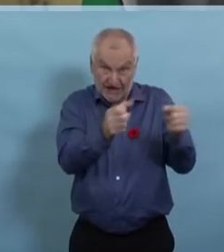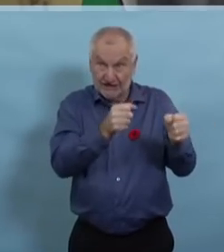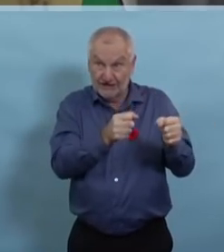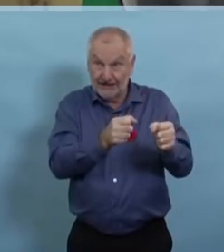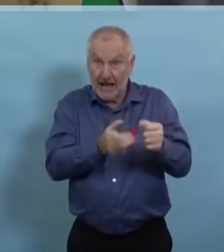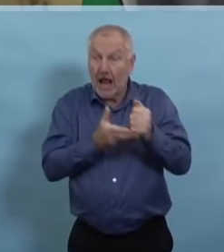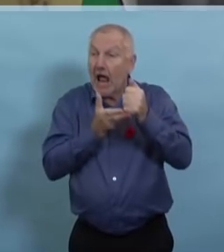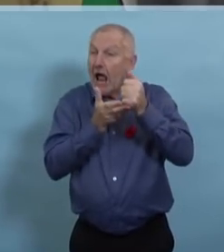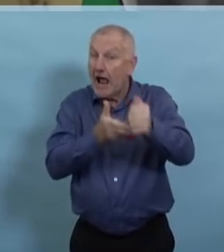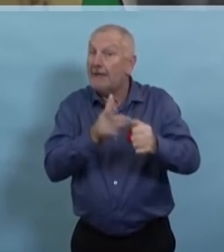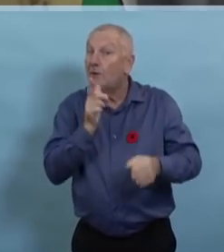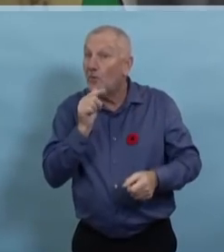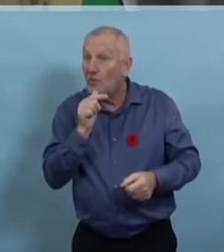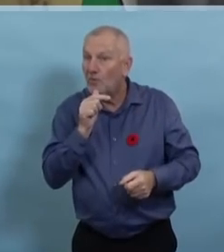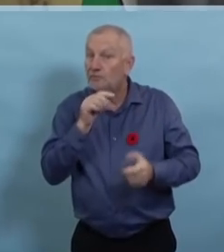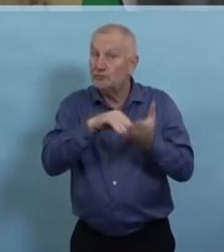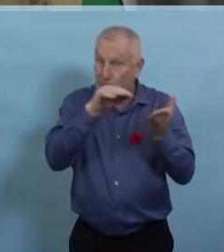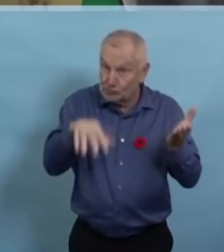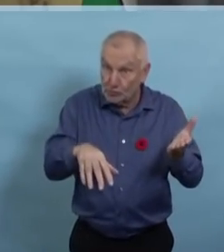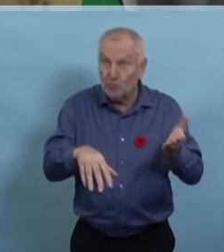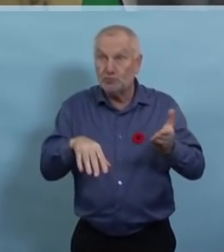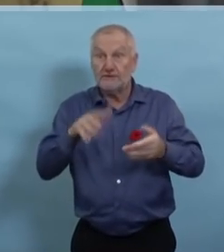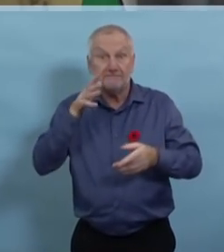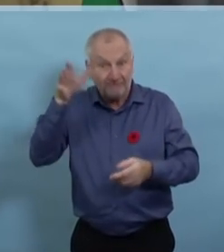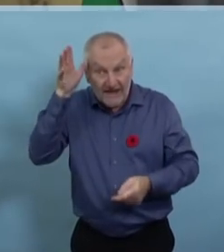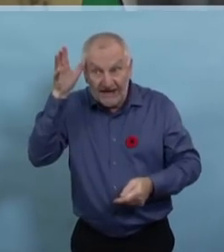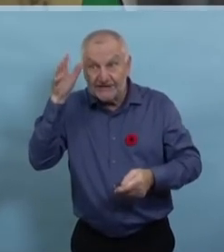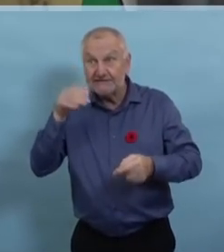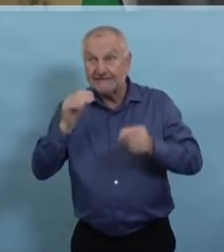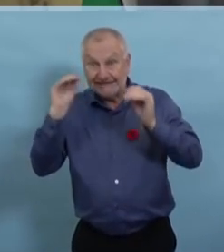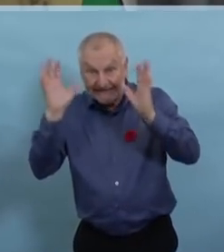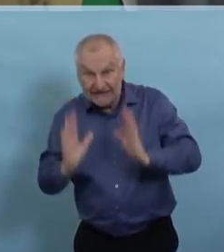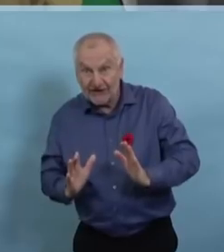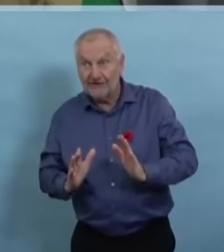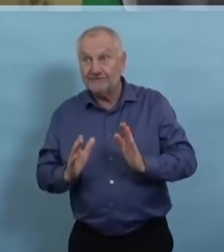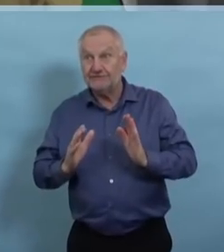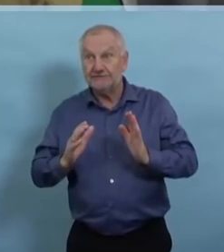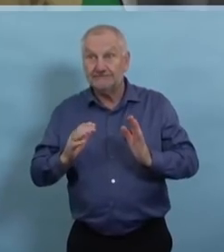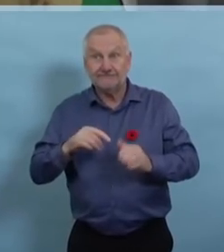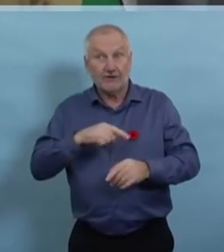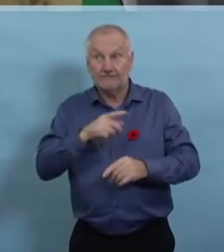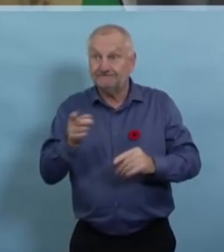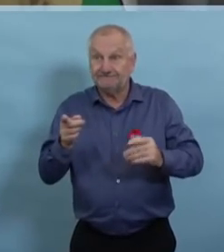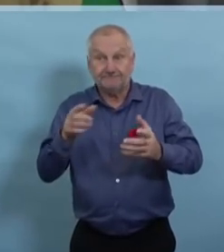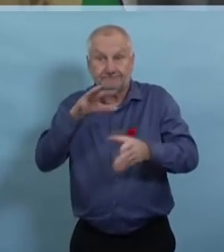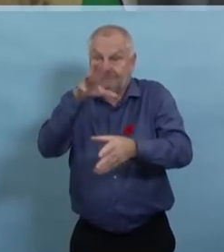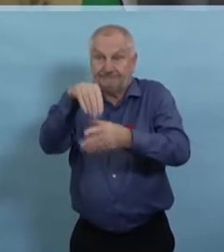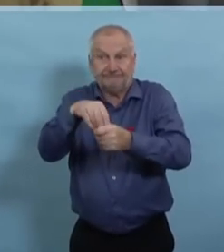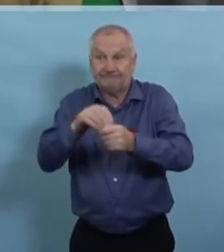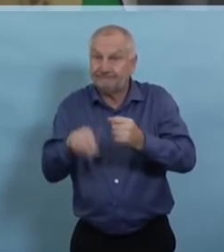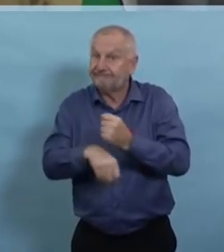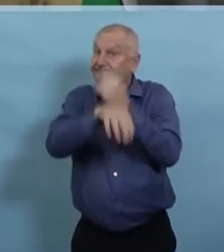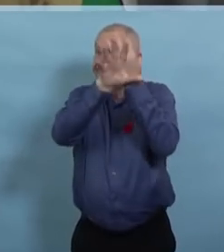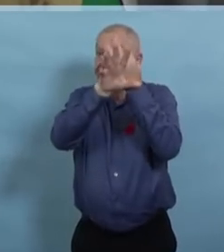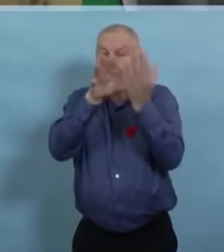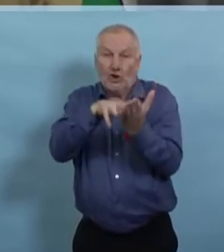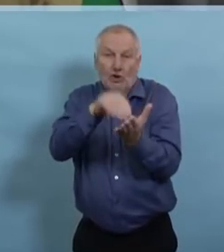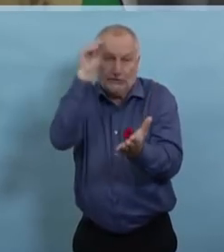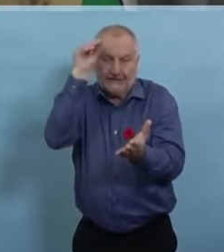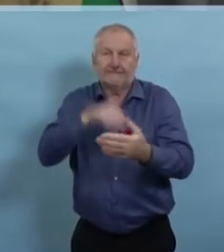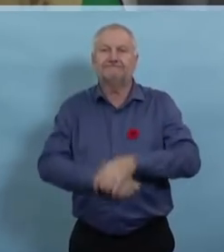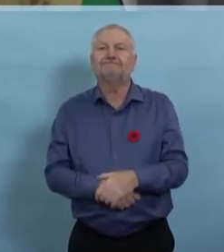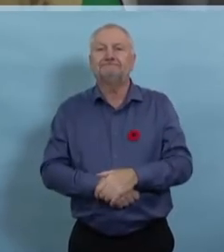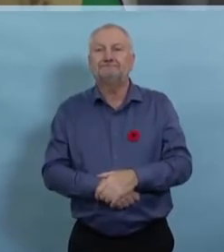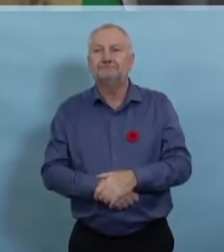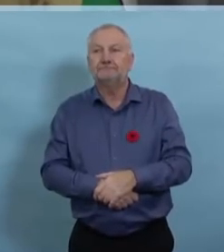parents and teachers as they're engaged in this remote learning. So with that, Deputy Minister Rudy and I